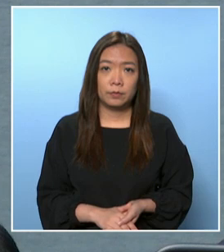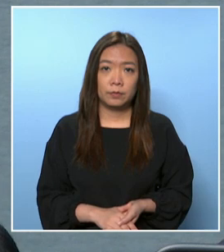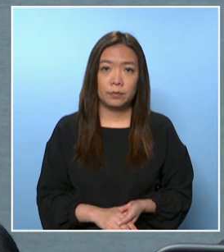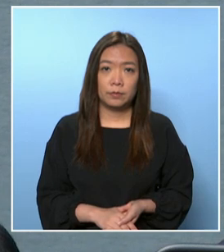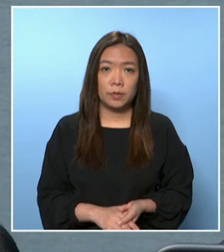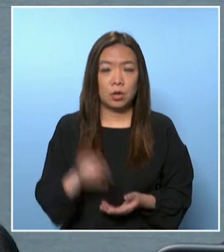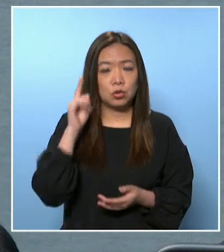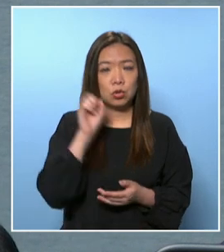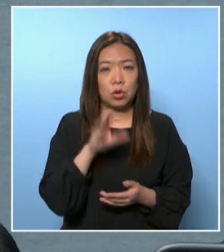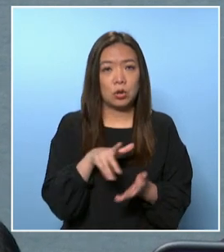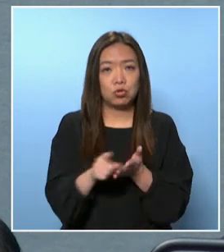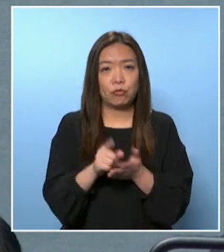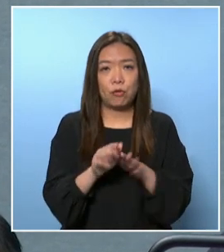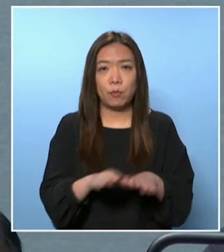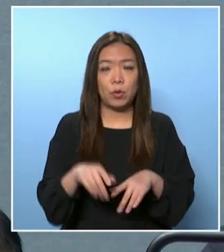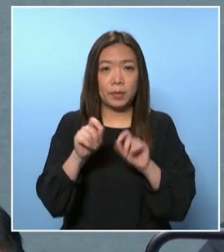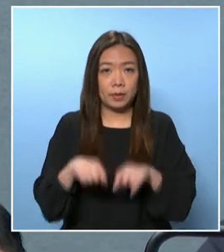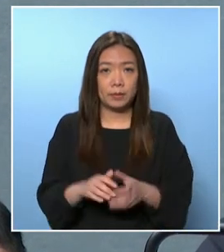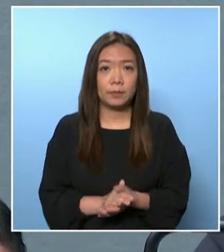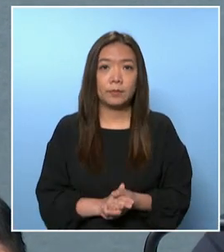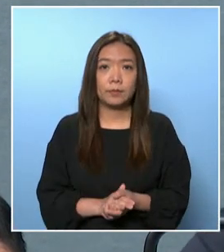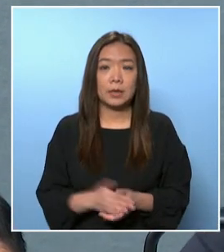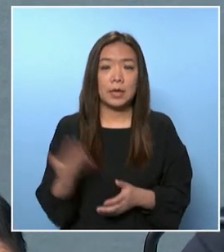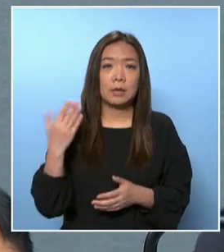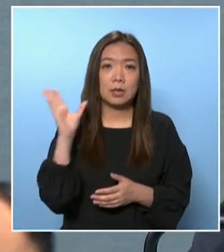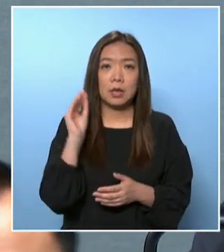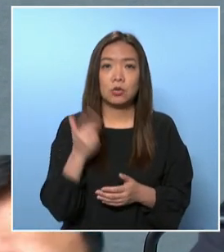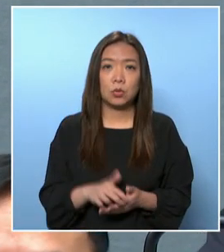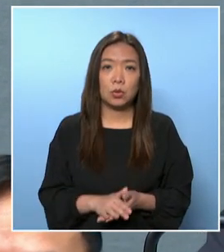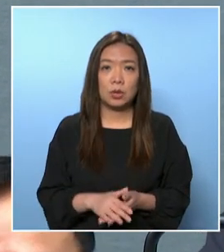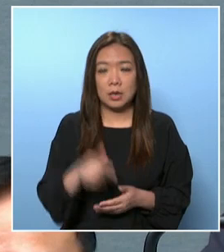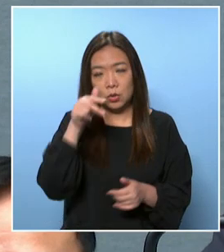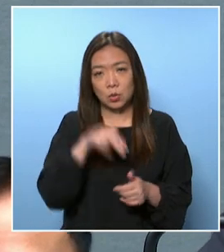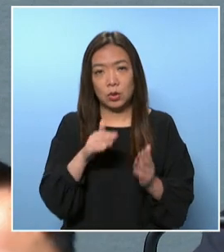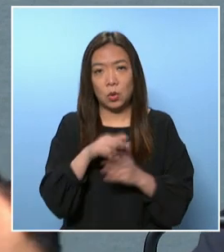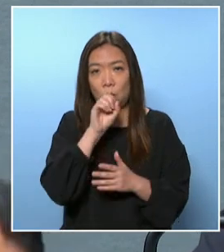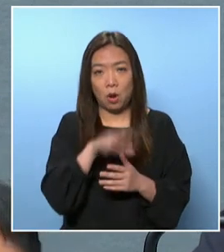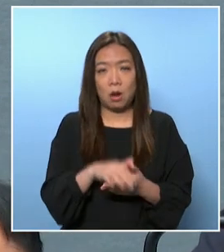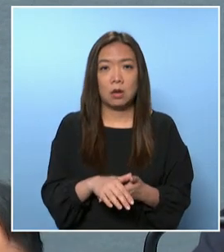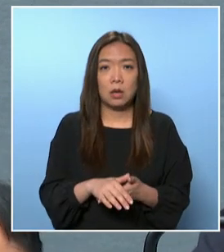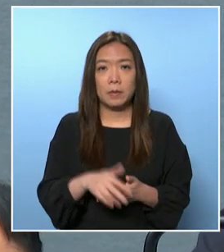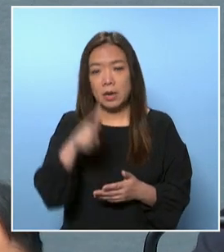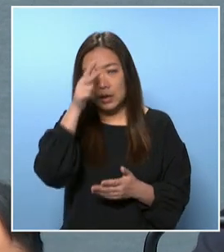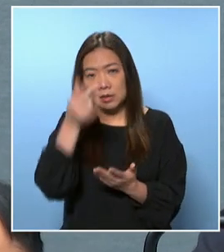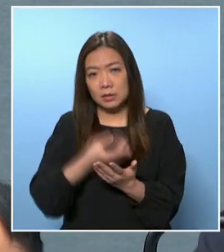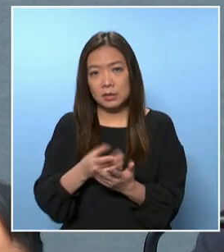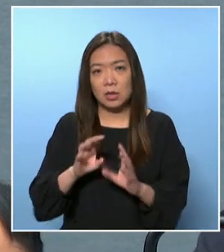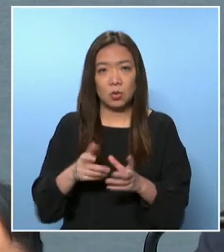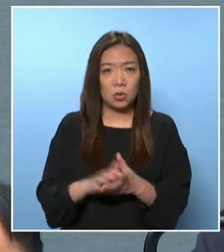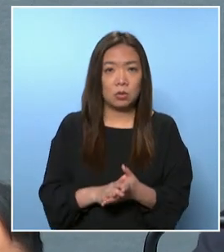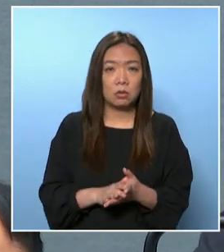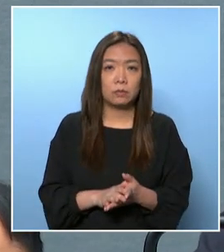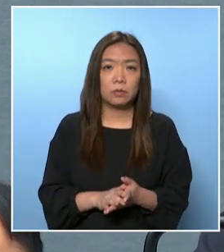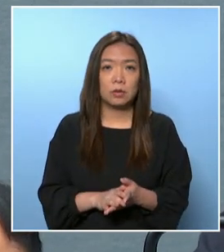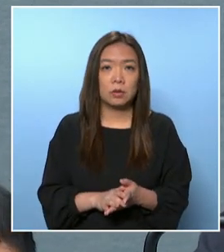also in the mainland. I also like to focus on the specialist care. I heard a moment ago from the HA and also the